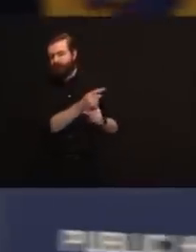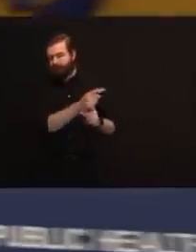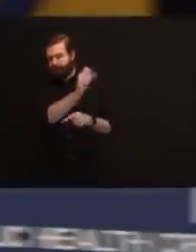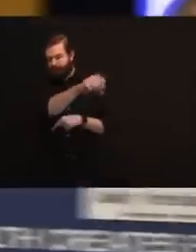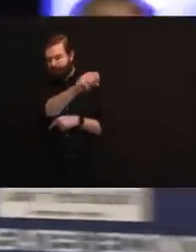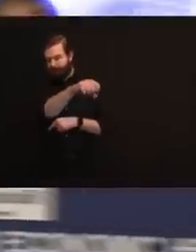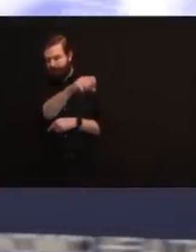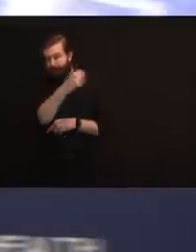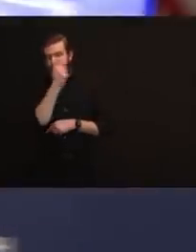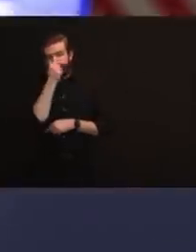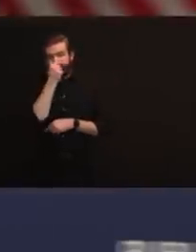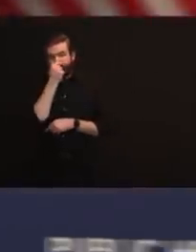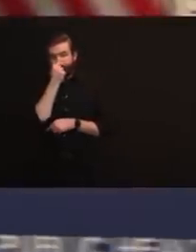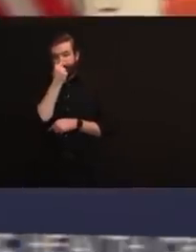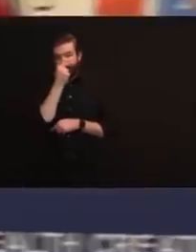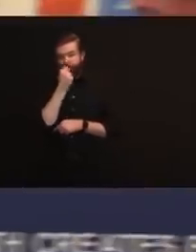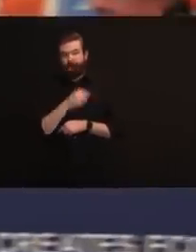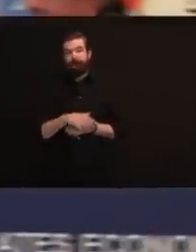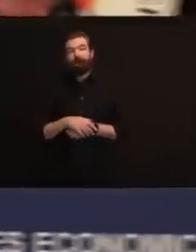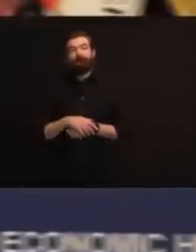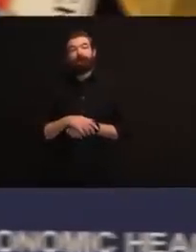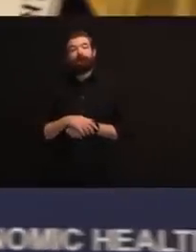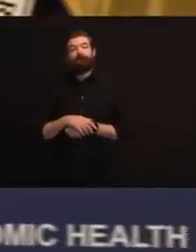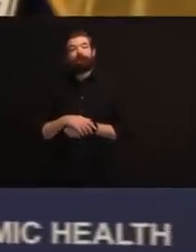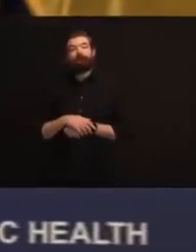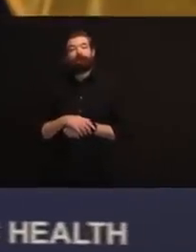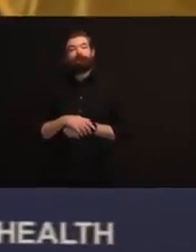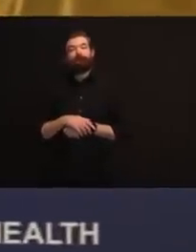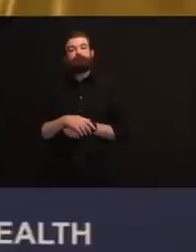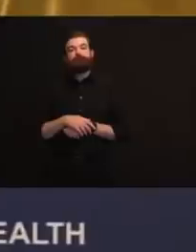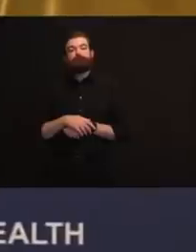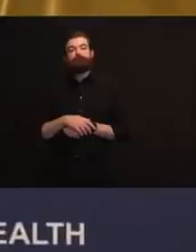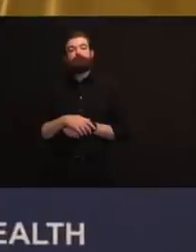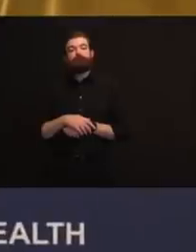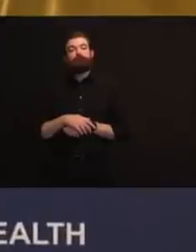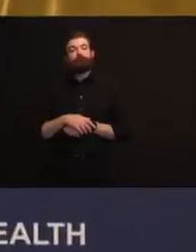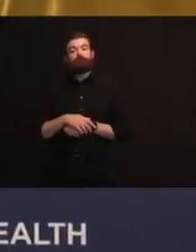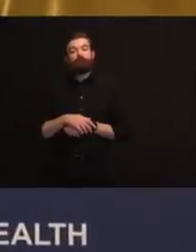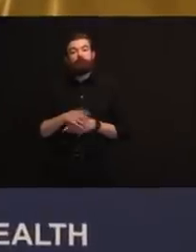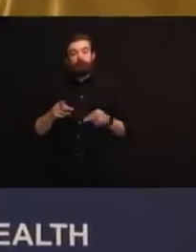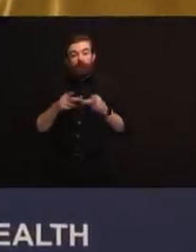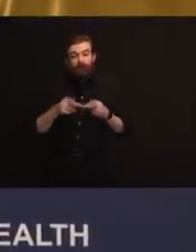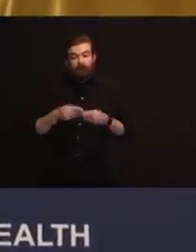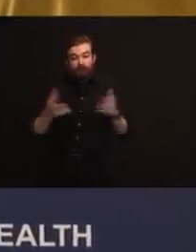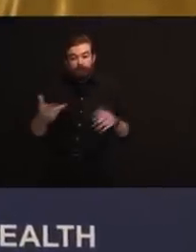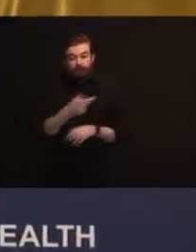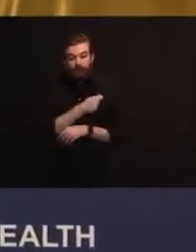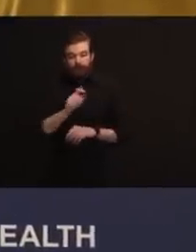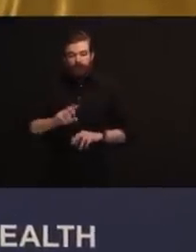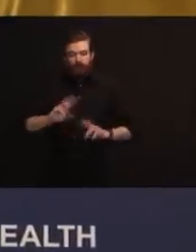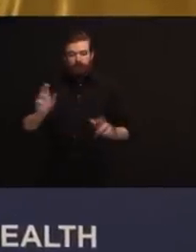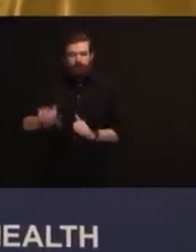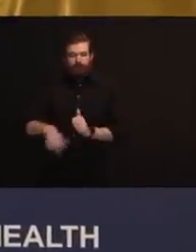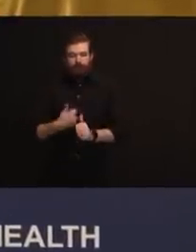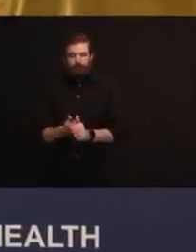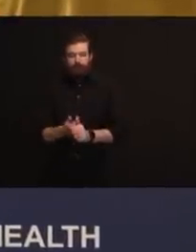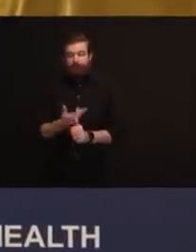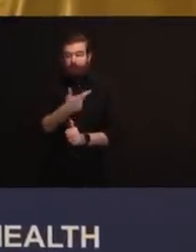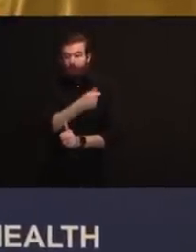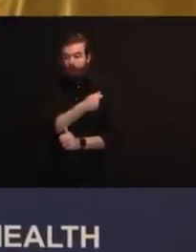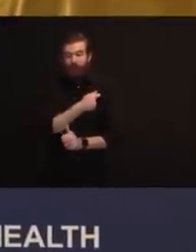hope this is now, next time we invite you, you'll say, okay, it was worth my while last time, I'll come back. It's always worth my